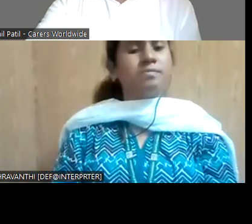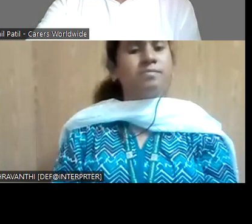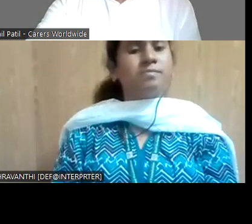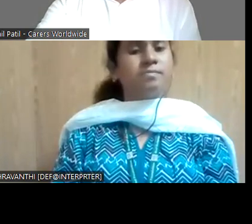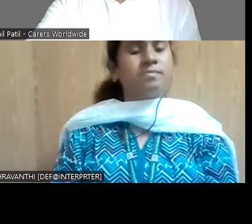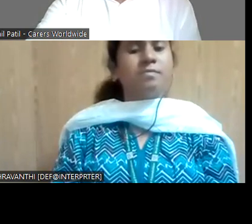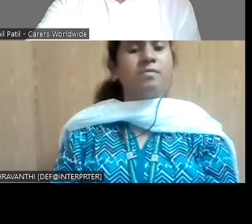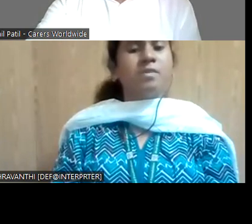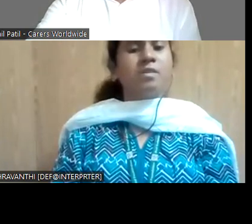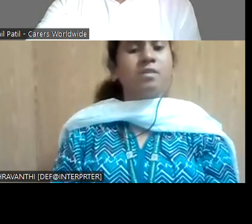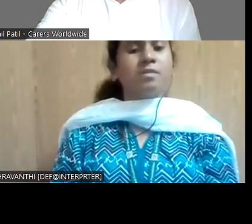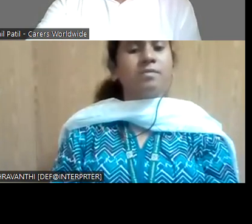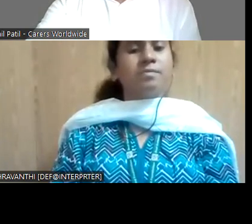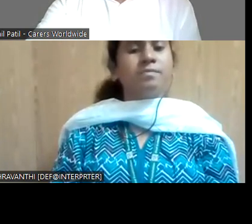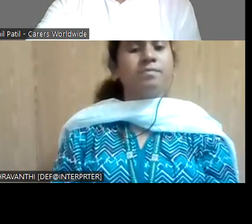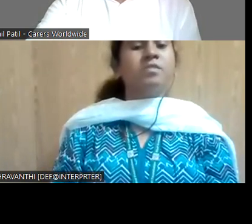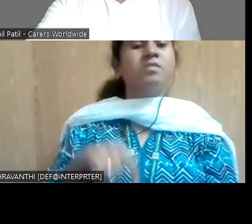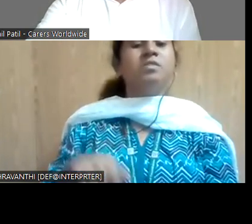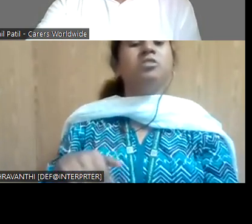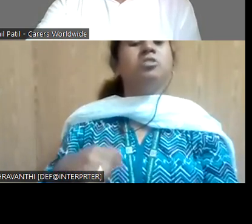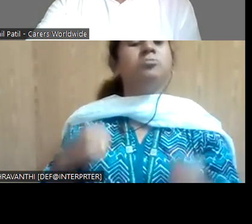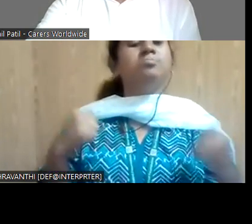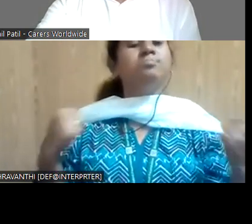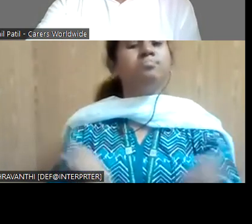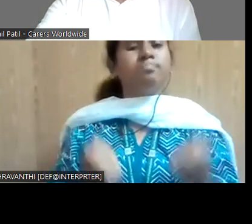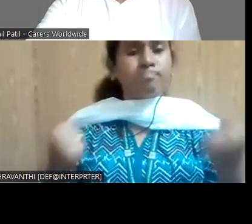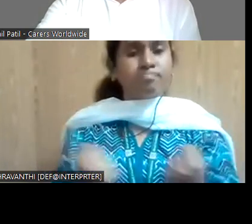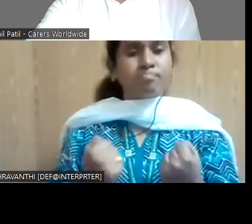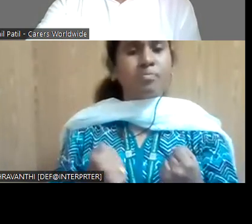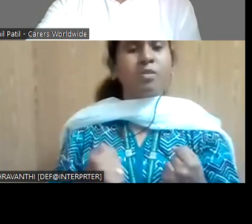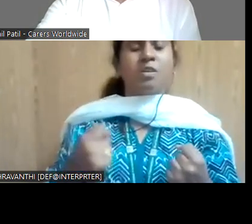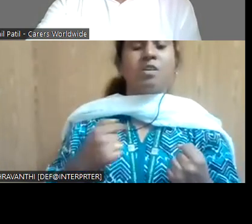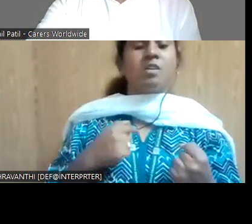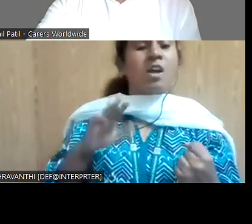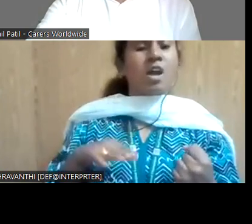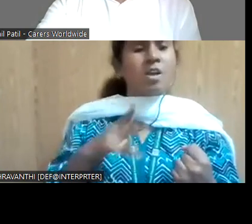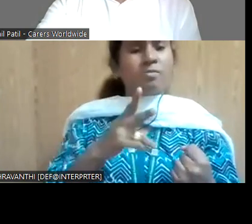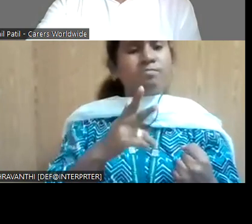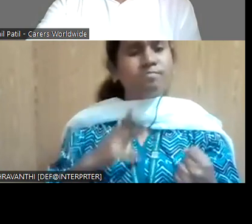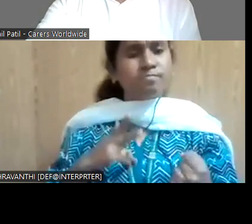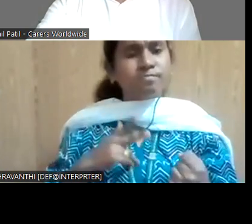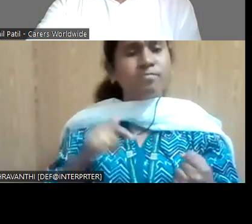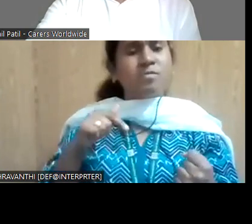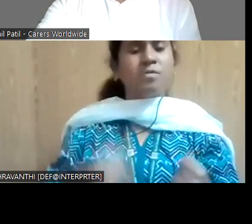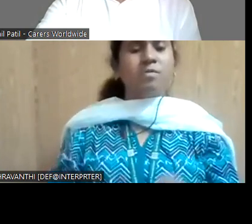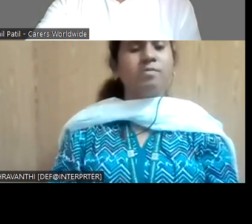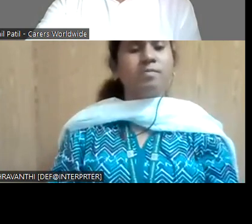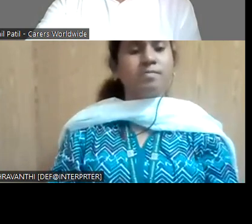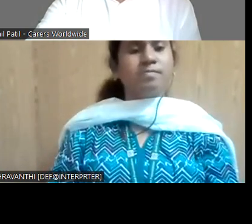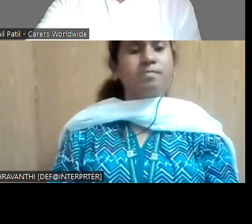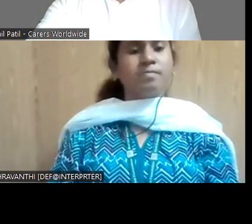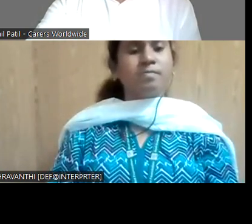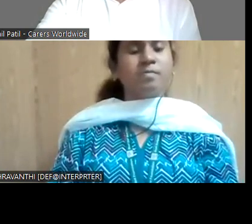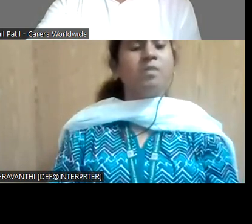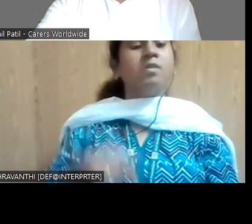Ma'am, matlab jo mere liye challenges raha wo puch rahe hain aap. Main ye puch rahi hu ki jo humne abhi suna ki kis